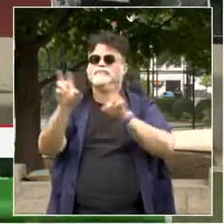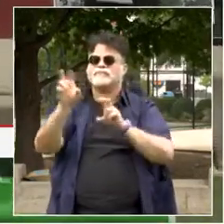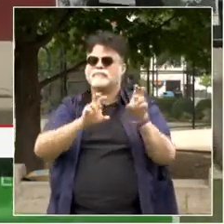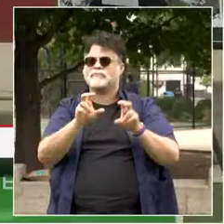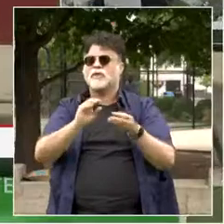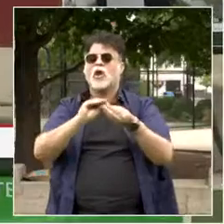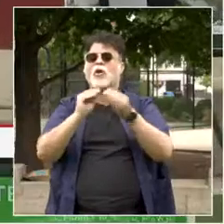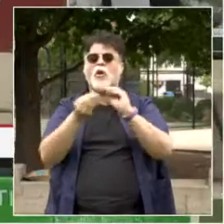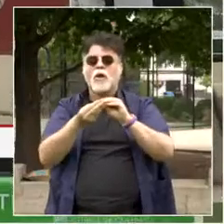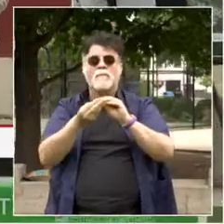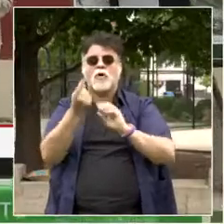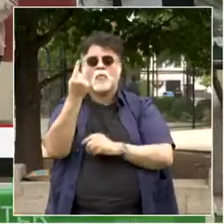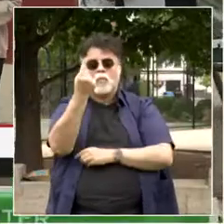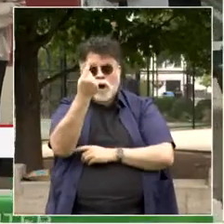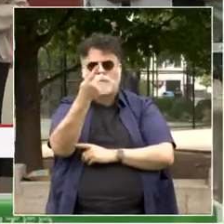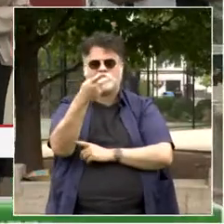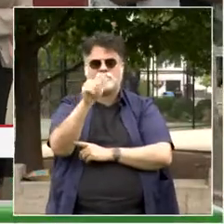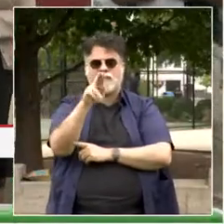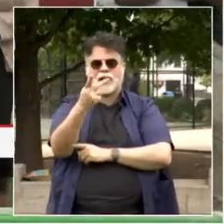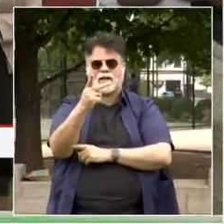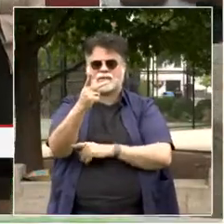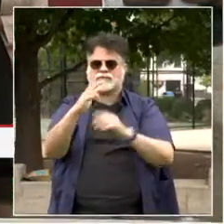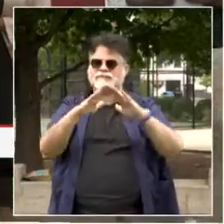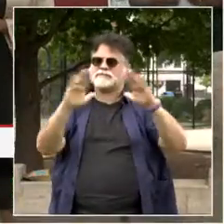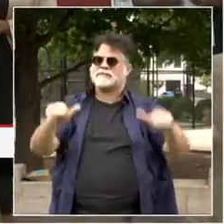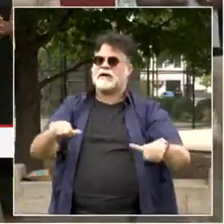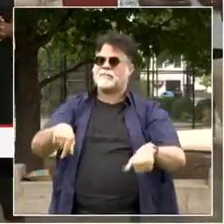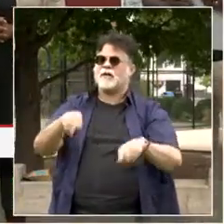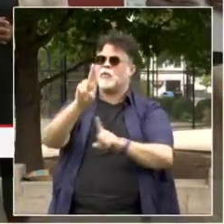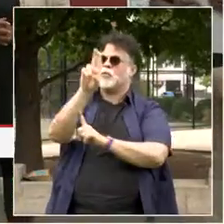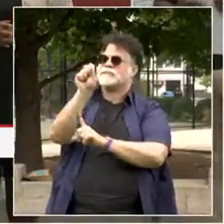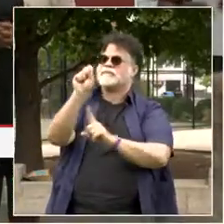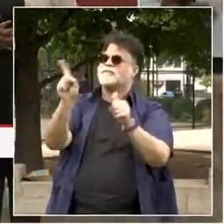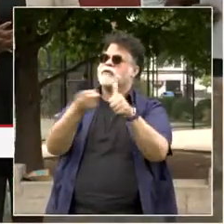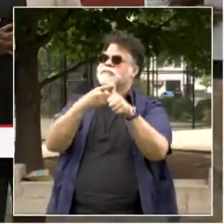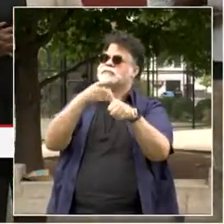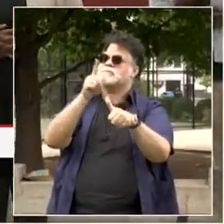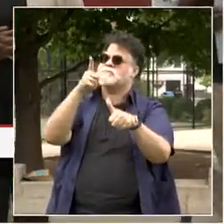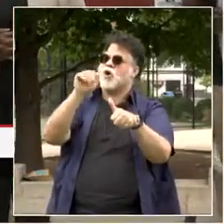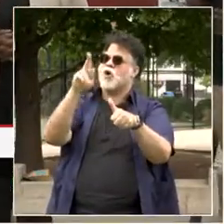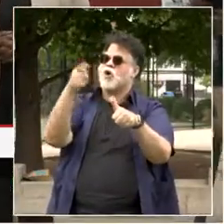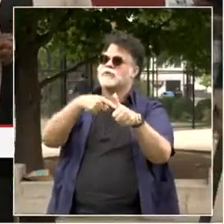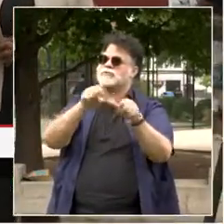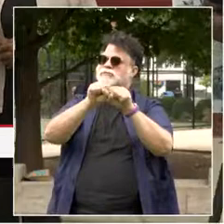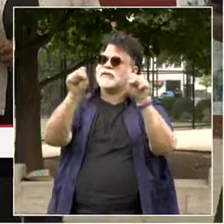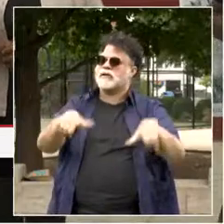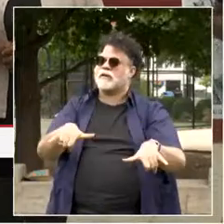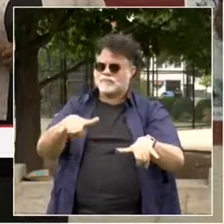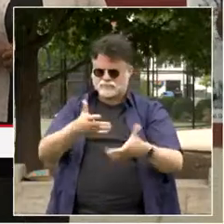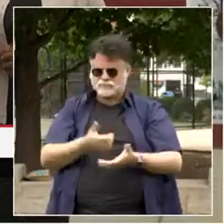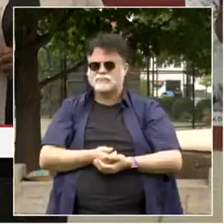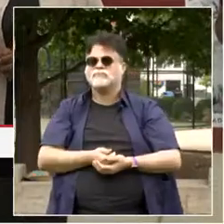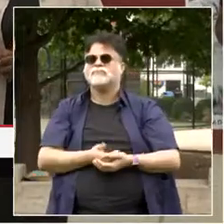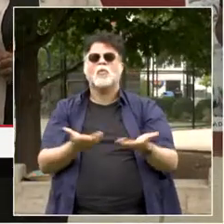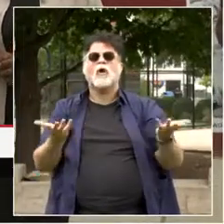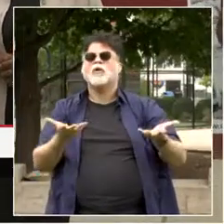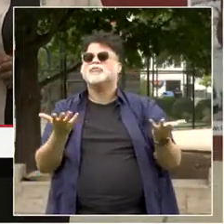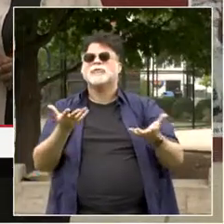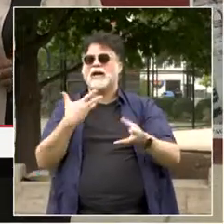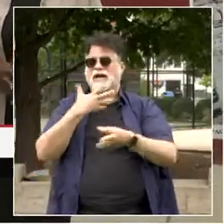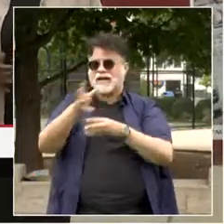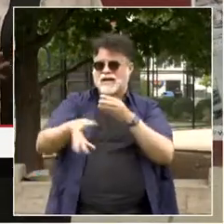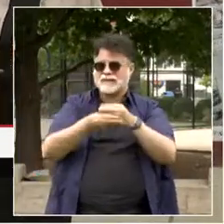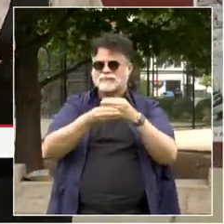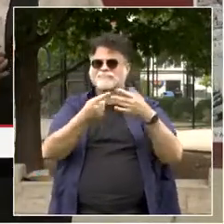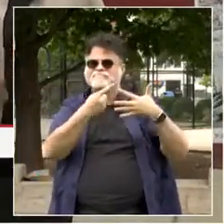system in the nation amongst large cities. And what they cite is that in addition to the National Park Service assets, really when you look at our dog